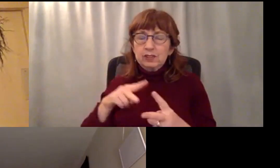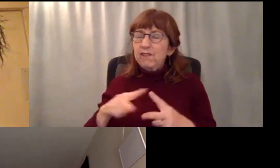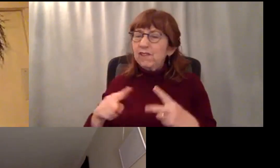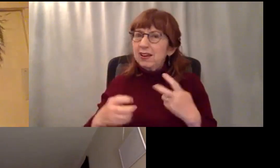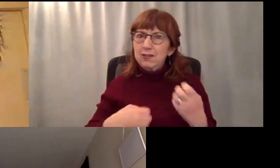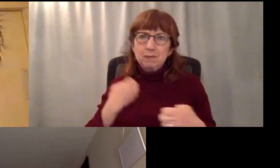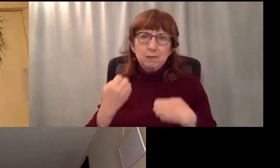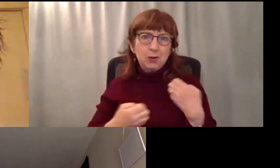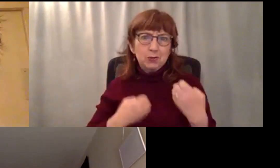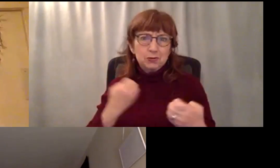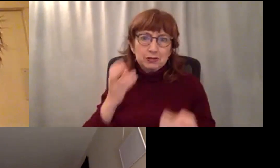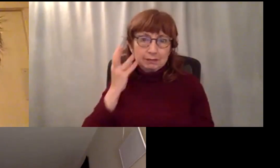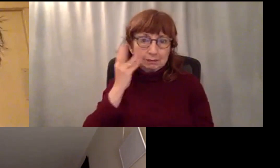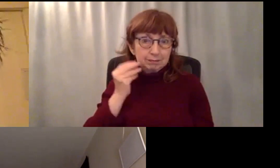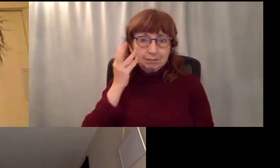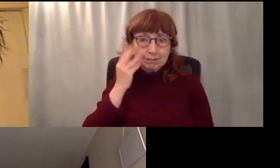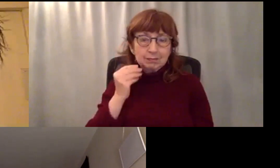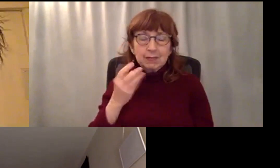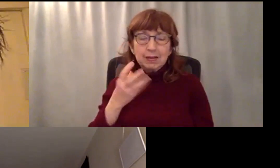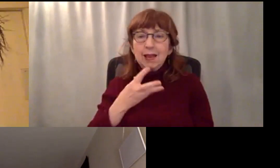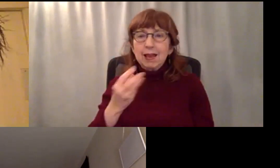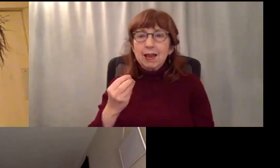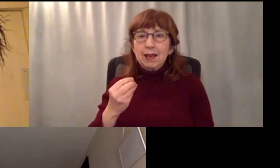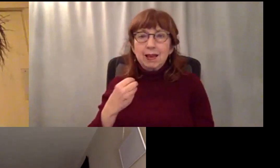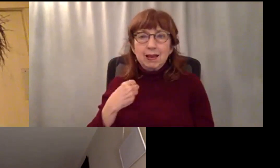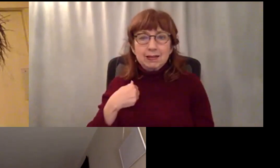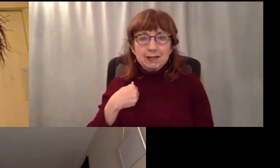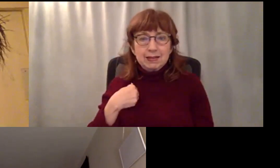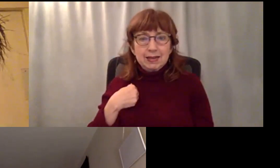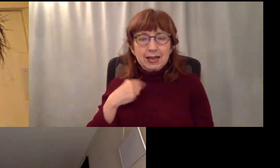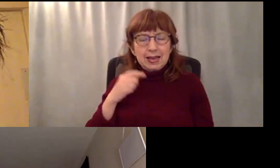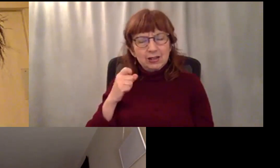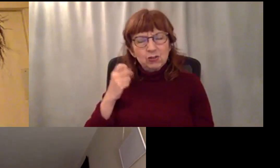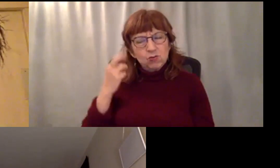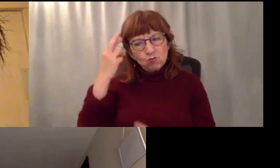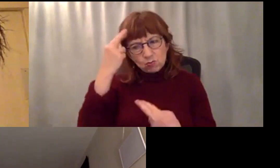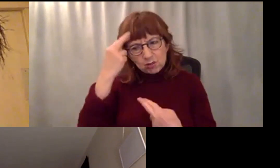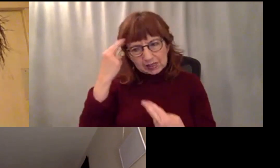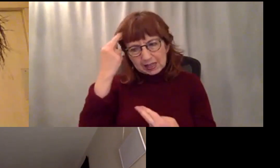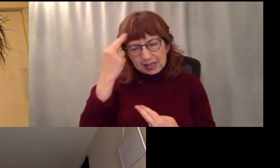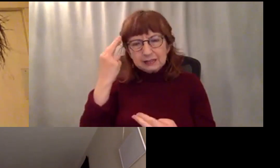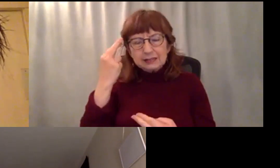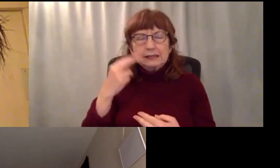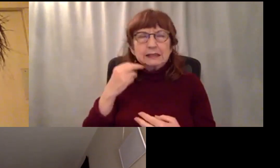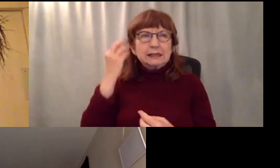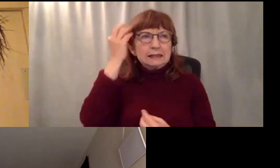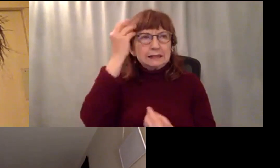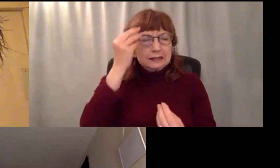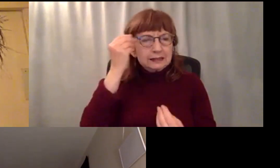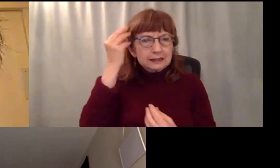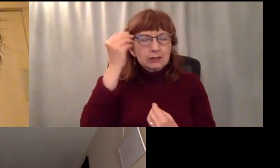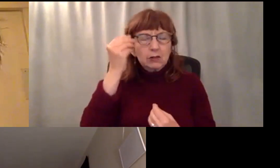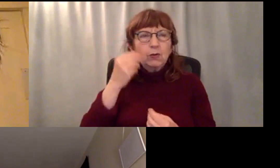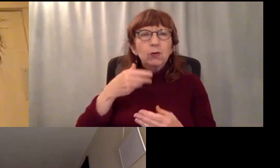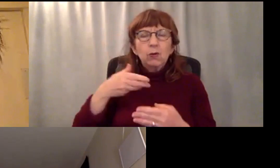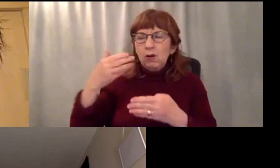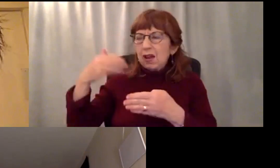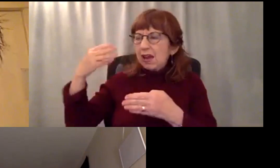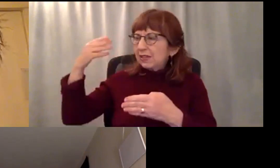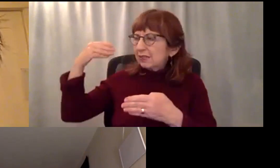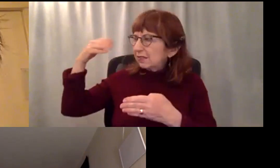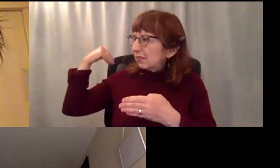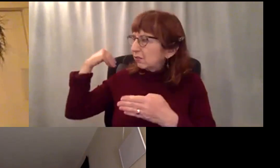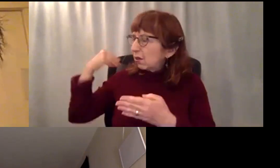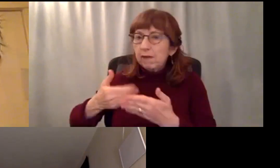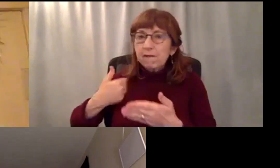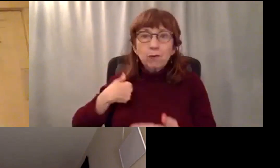emotional, and having to realize like all of the ancestors that have come before me that I